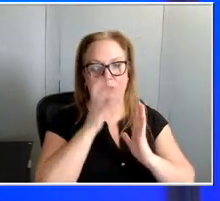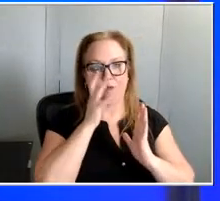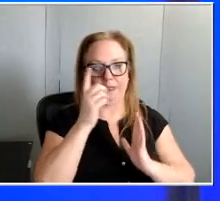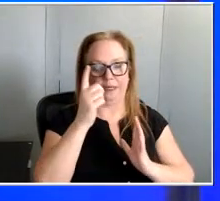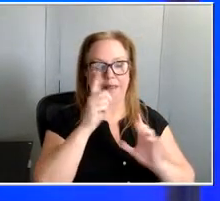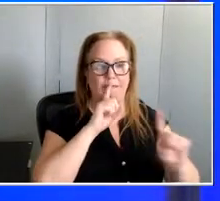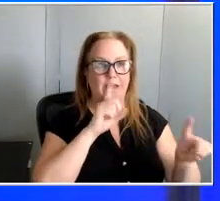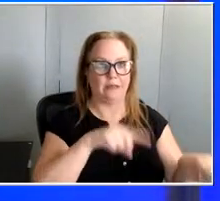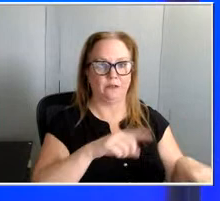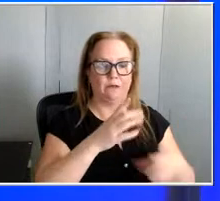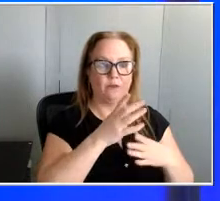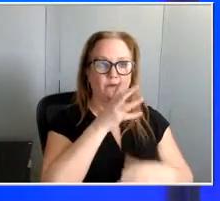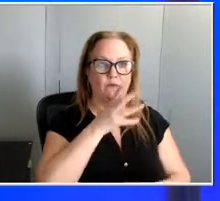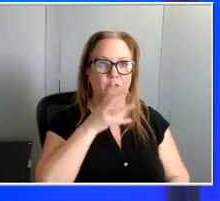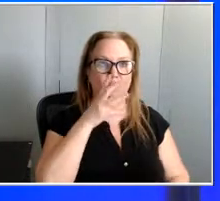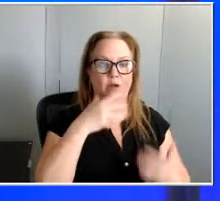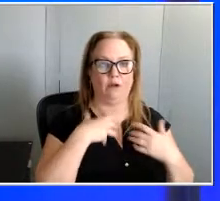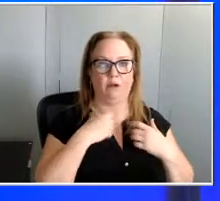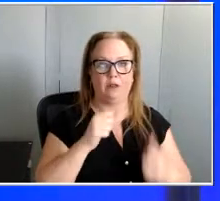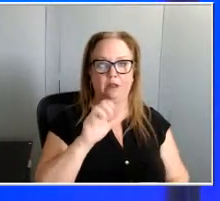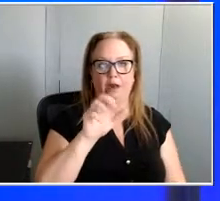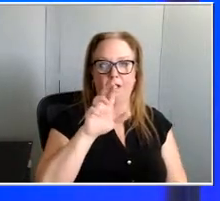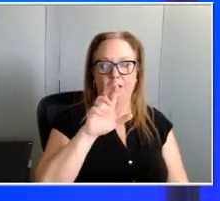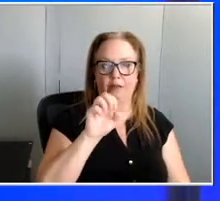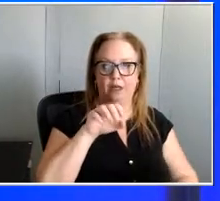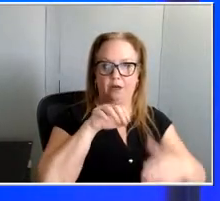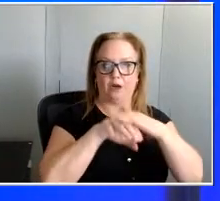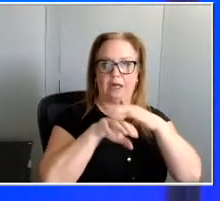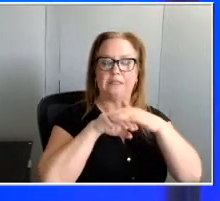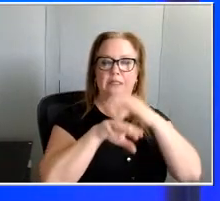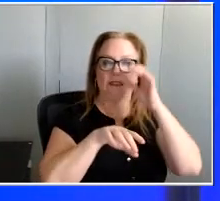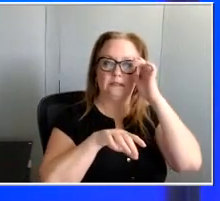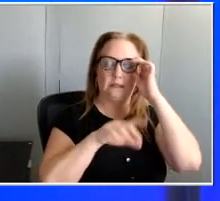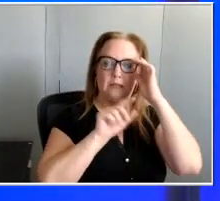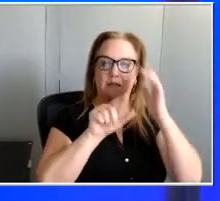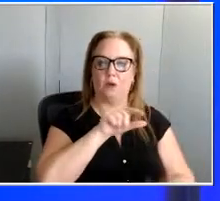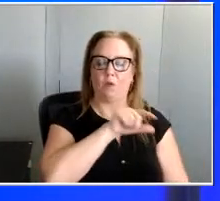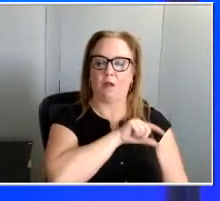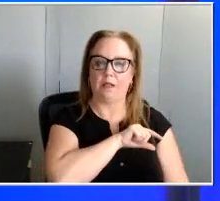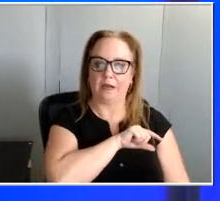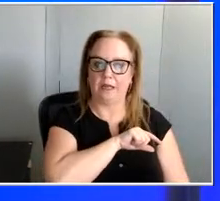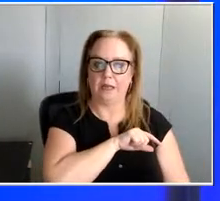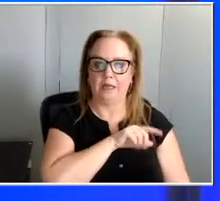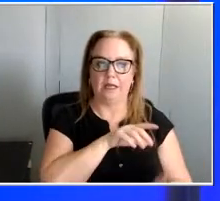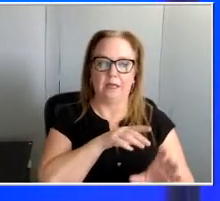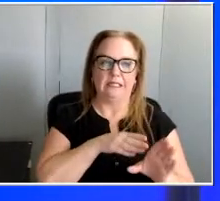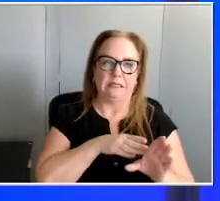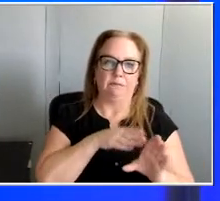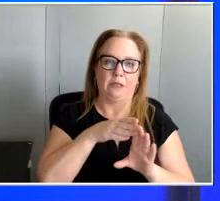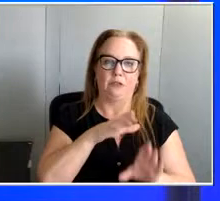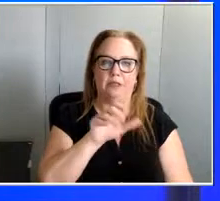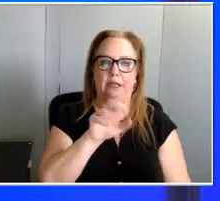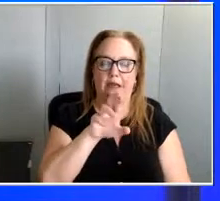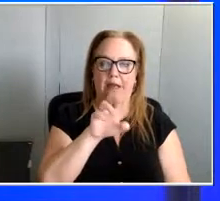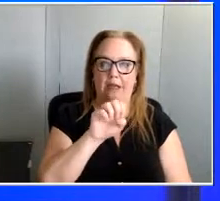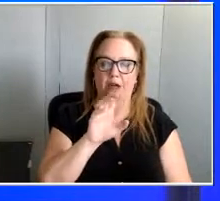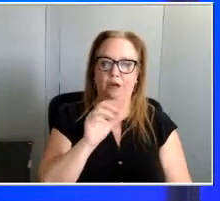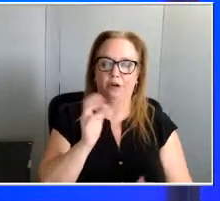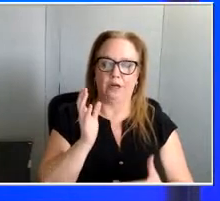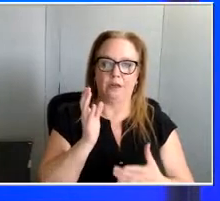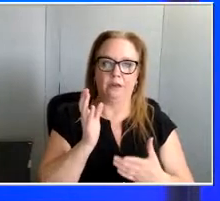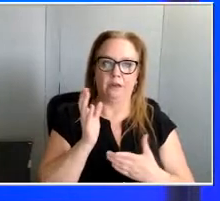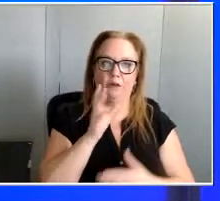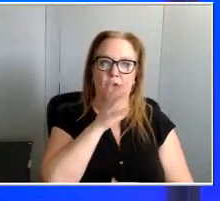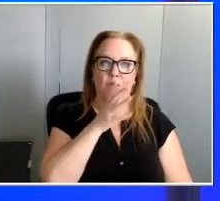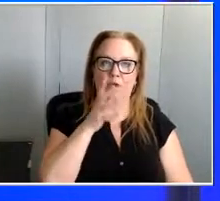answer for rural healthcare access and the quality and specialty of care delivered in the rural setting, because